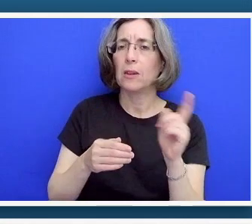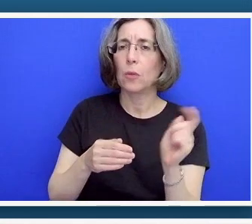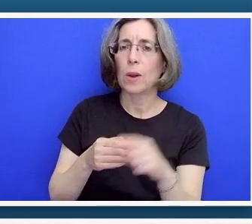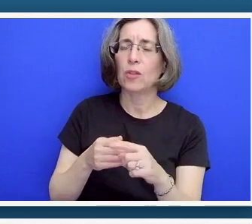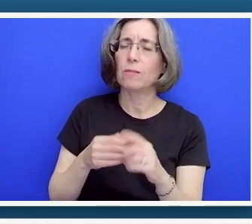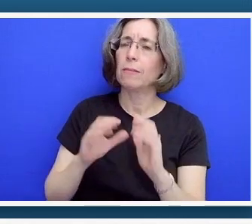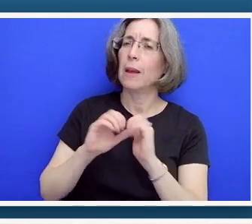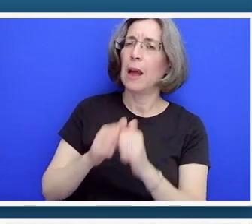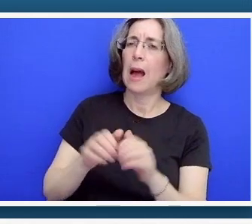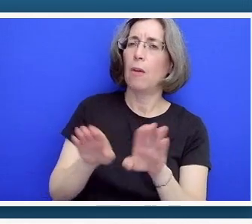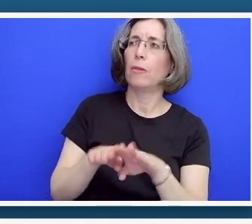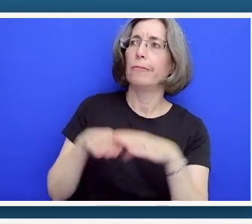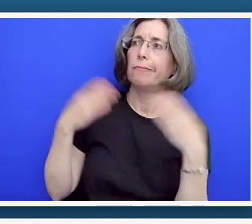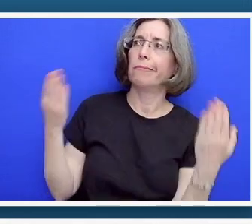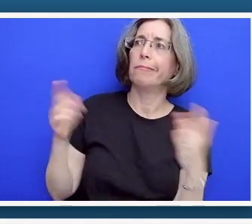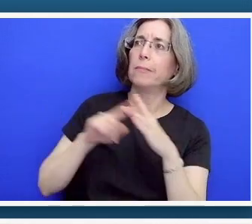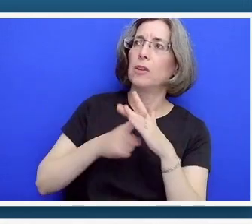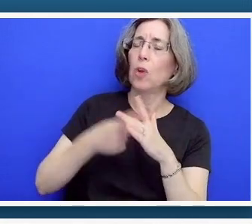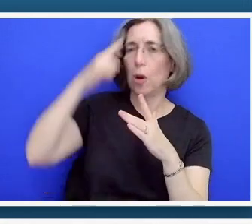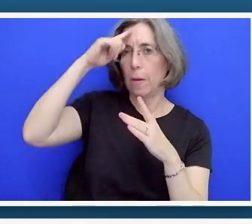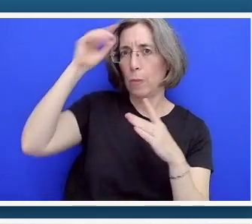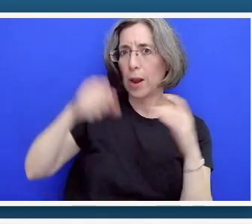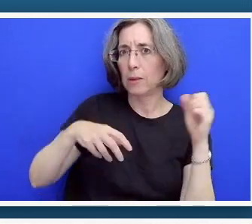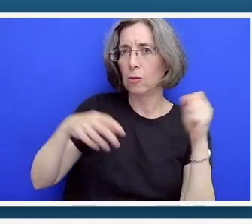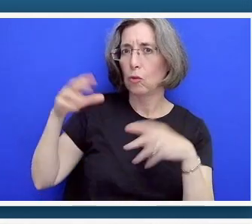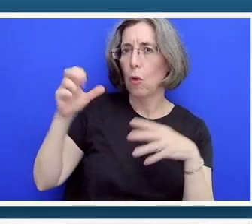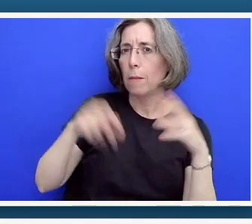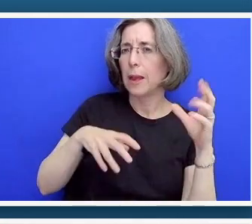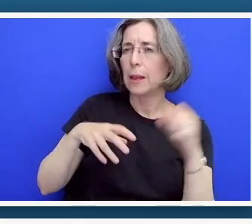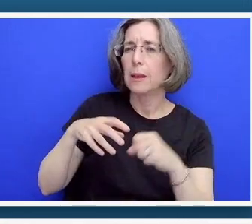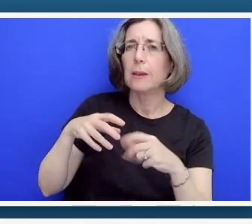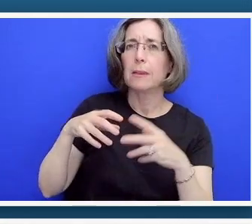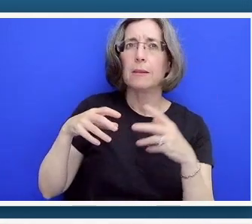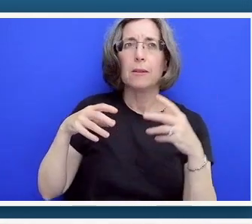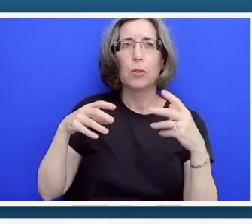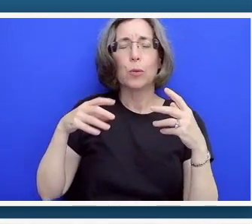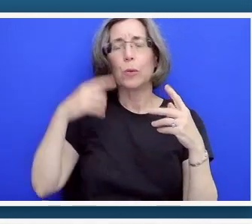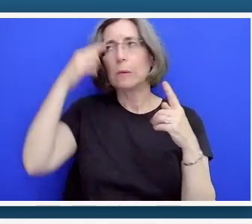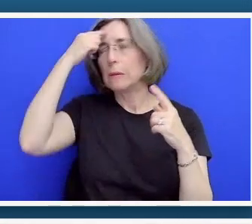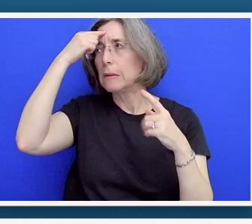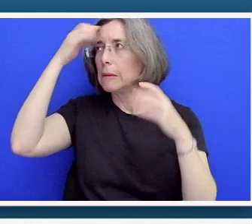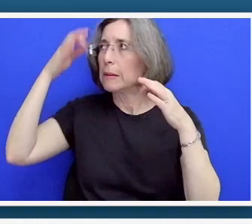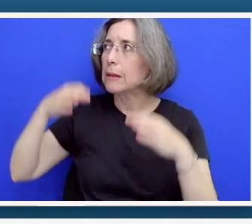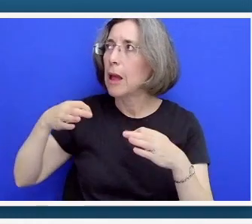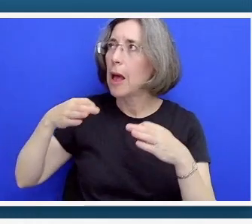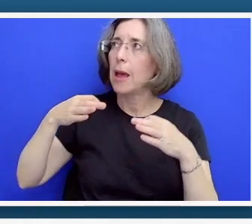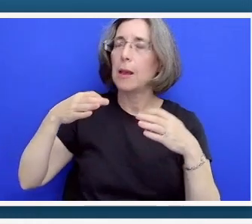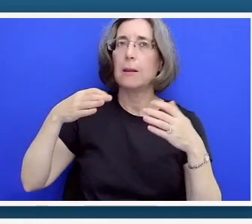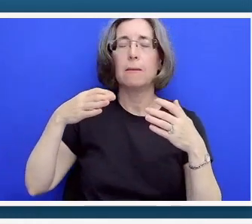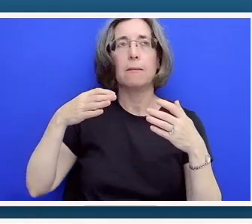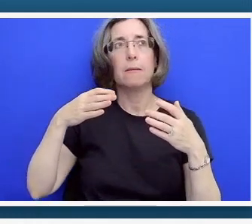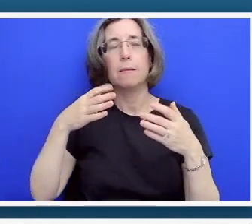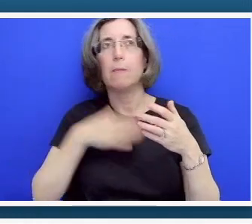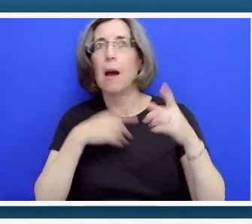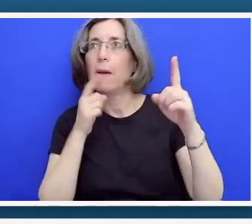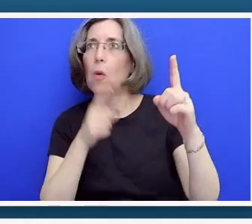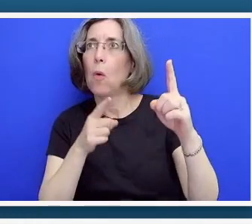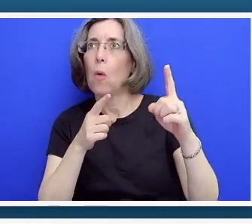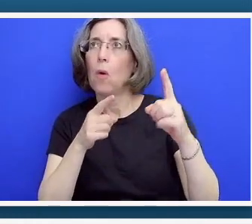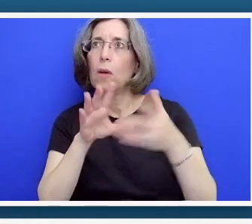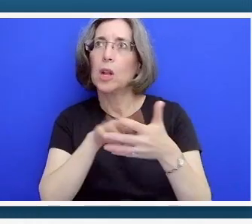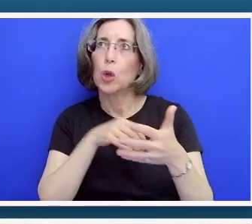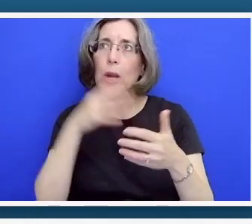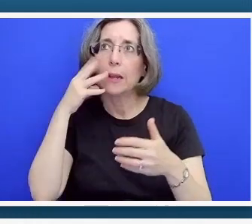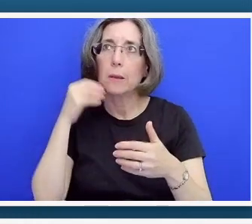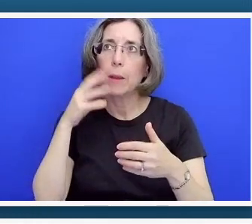process of figuring out what the learning experiences that you want to build and beginning to turn that into a learning lab collection?